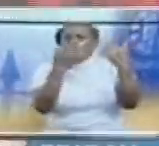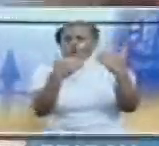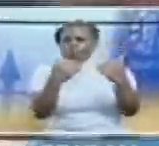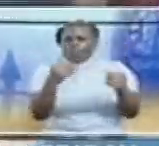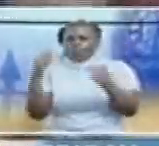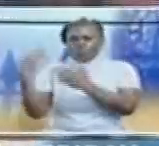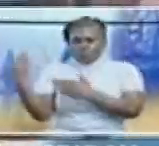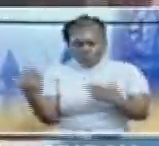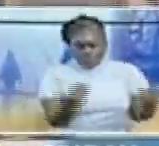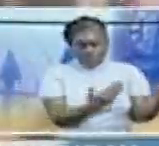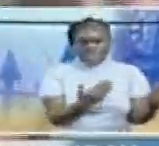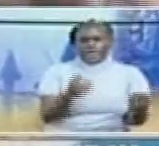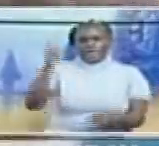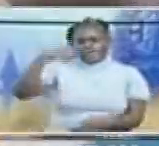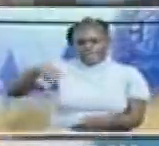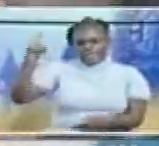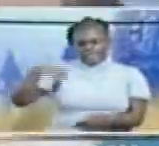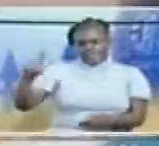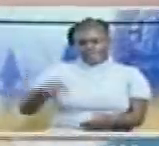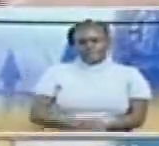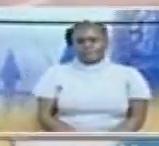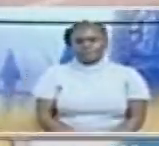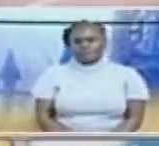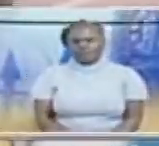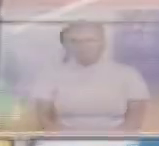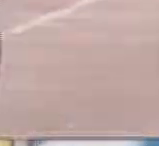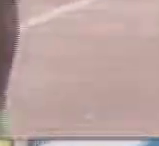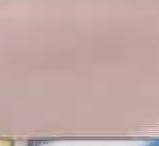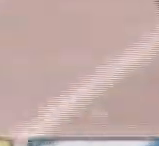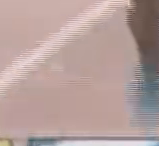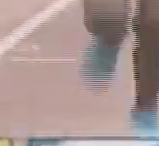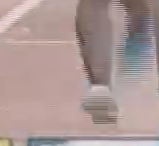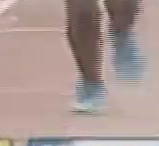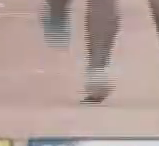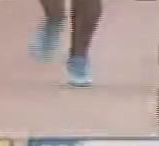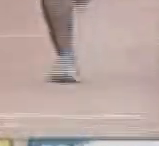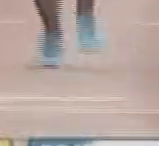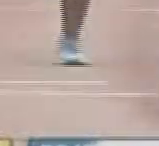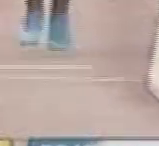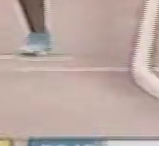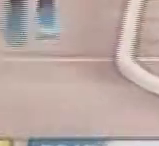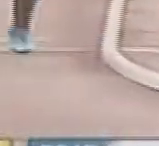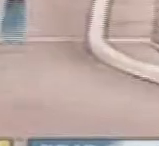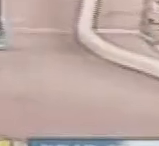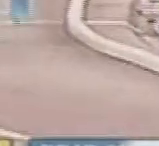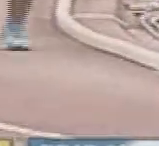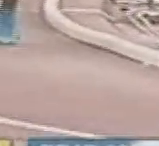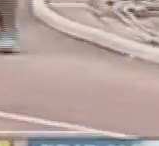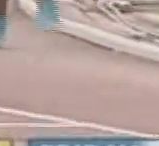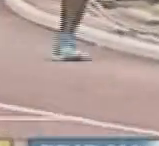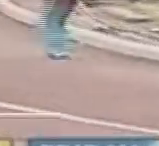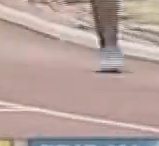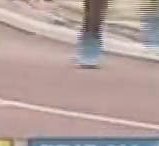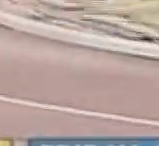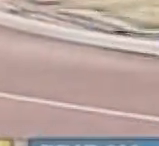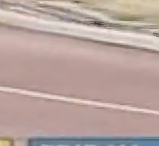national colors one more time. Aya, anashangilia, anashangilia mashabik, amemaliza, kwa